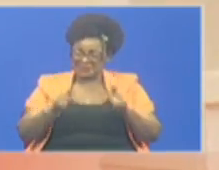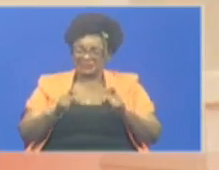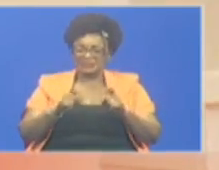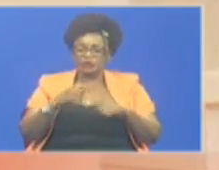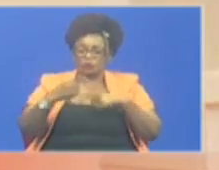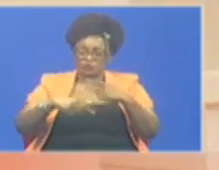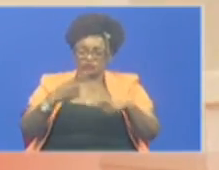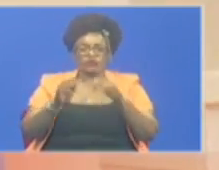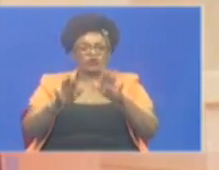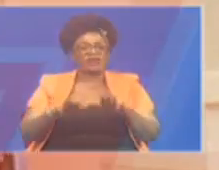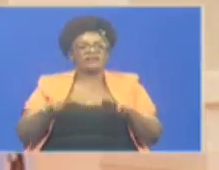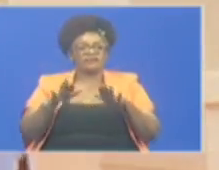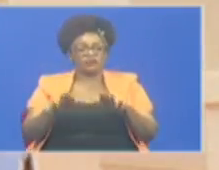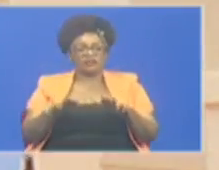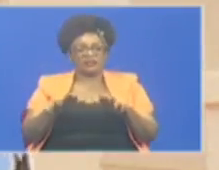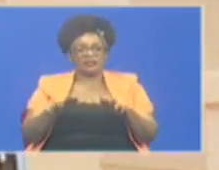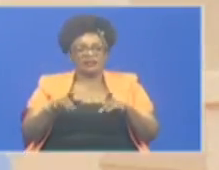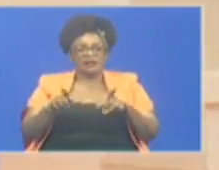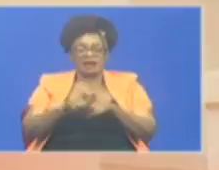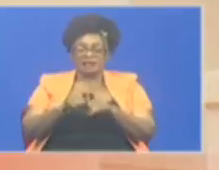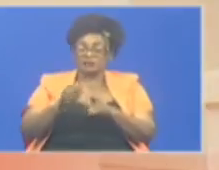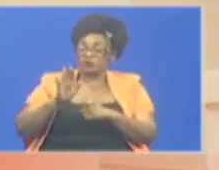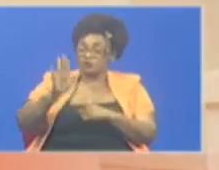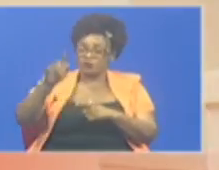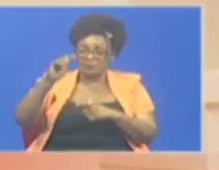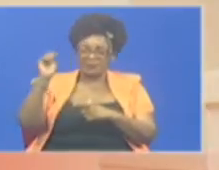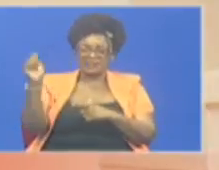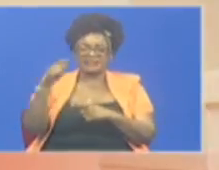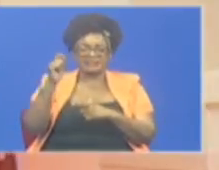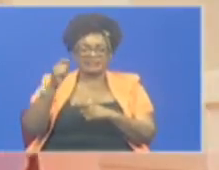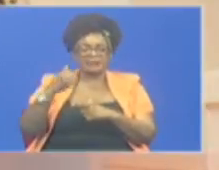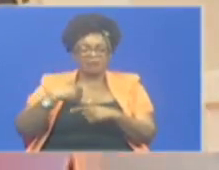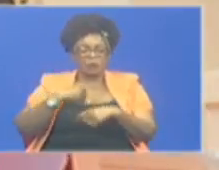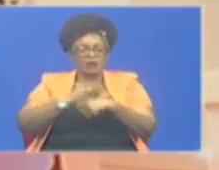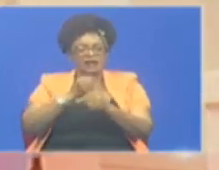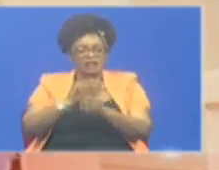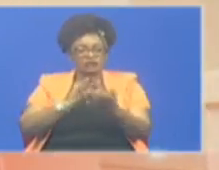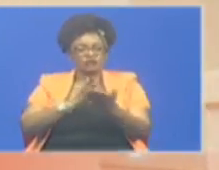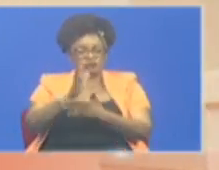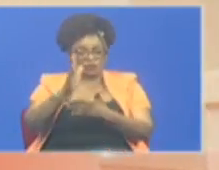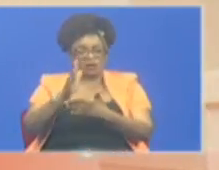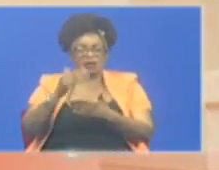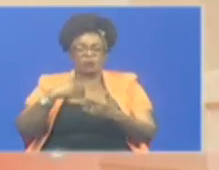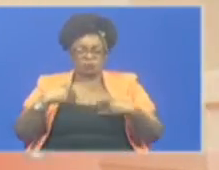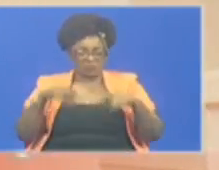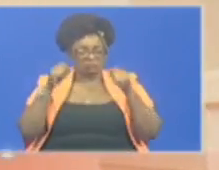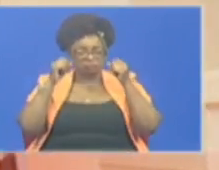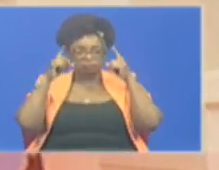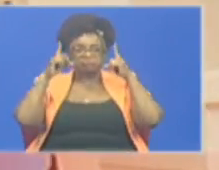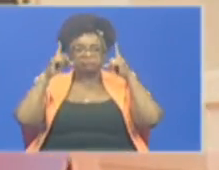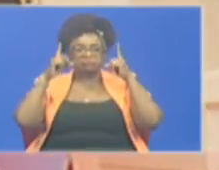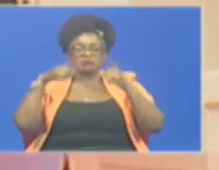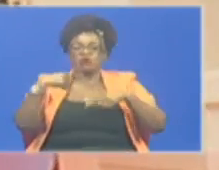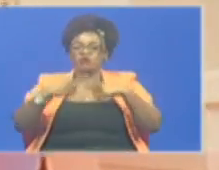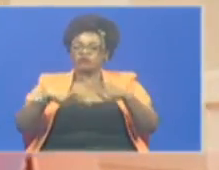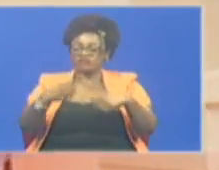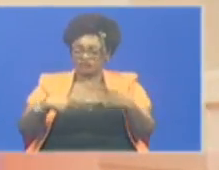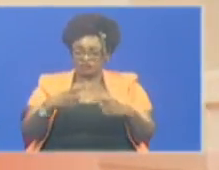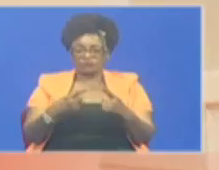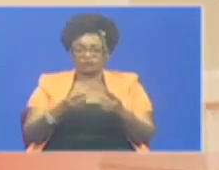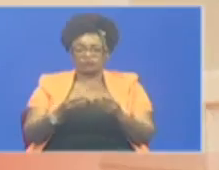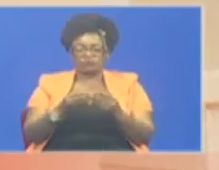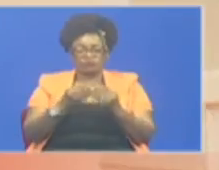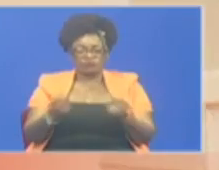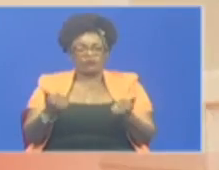Indeed, as your president, I will ensure that we stay alert and continue to calibrate our measures